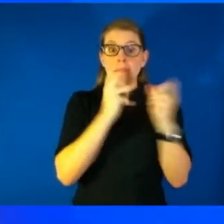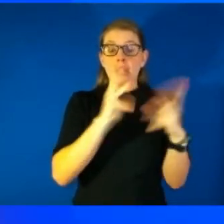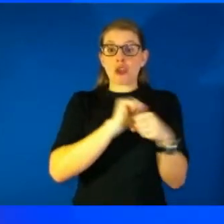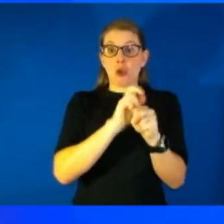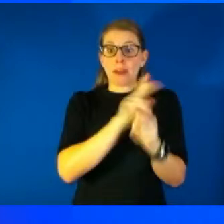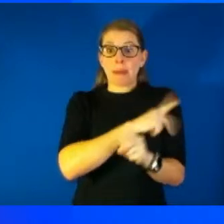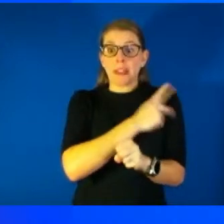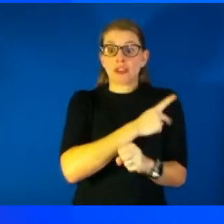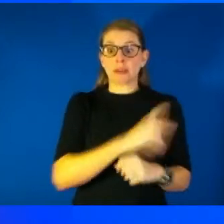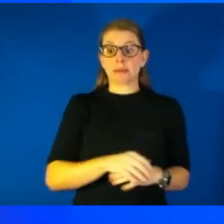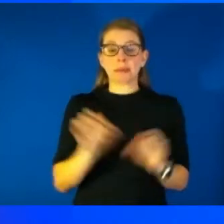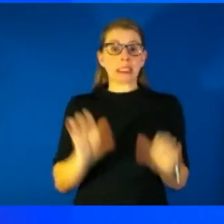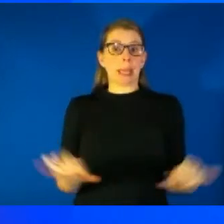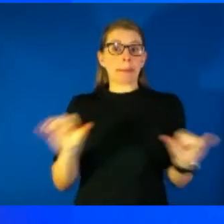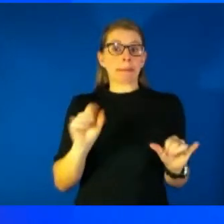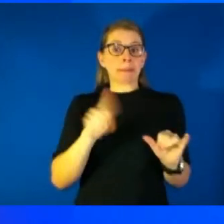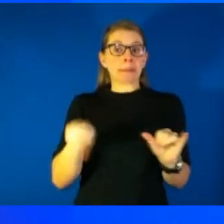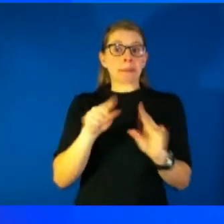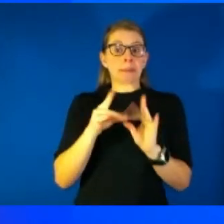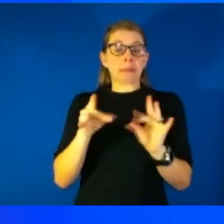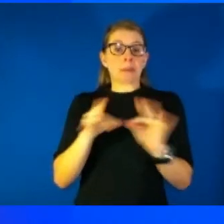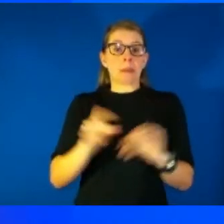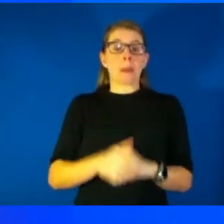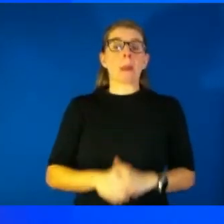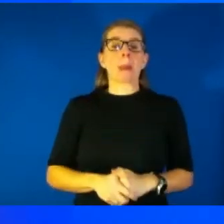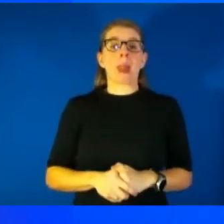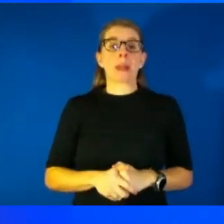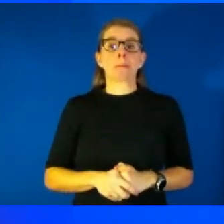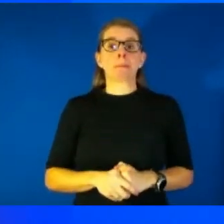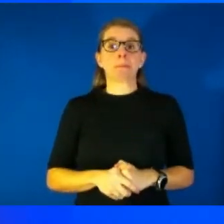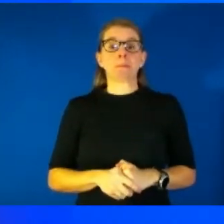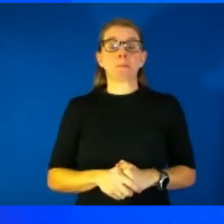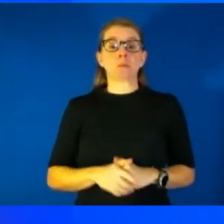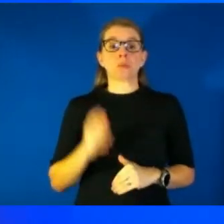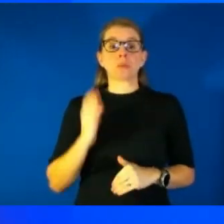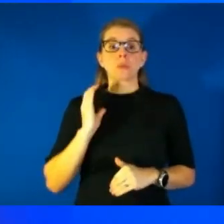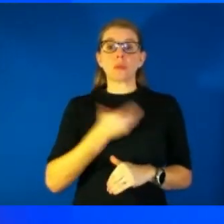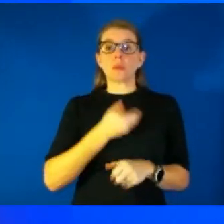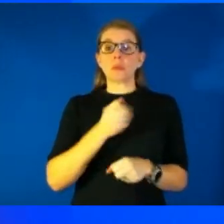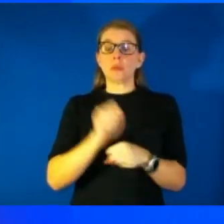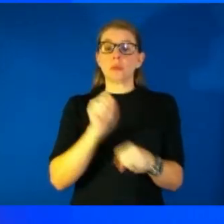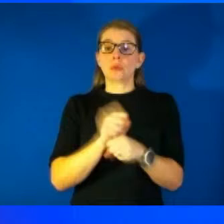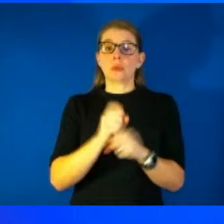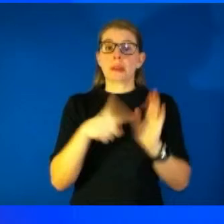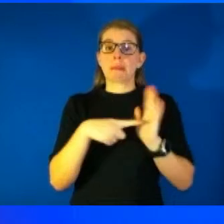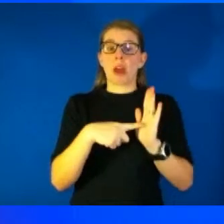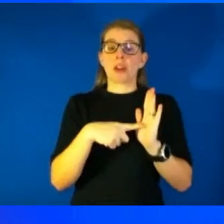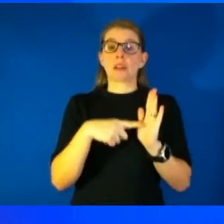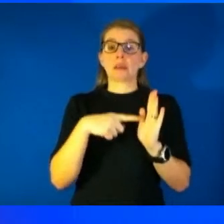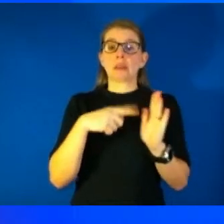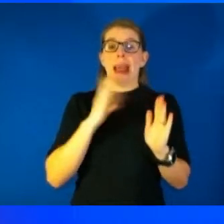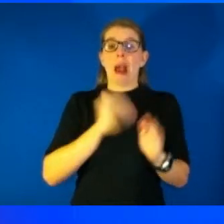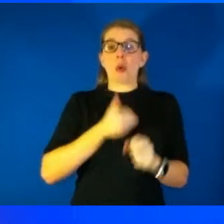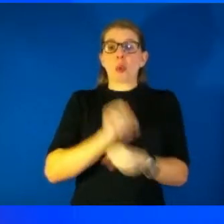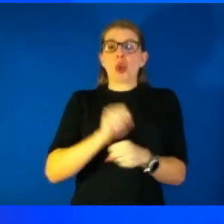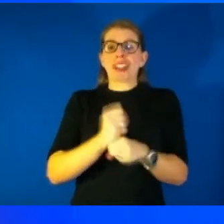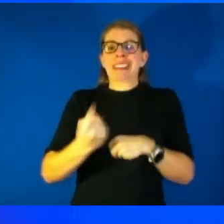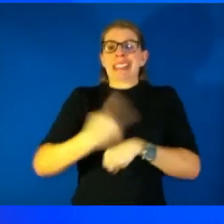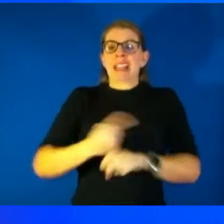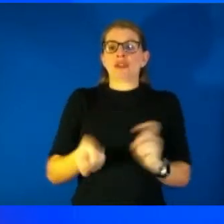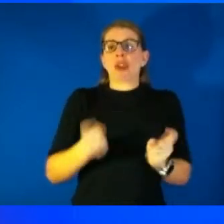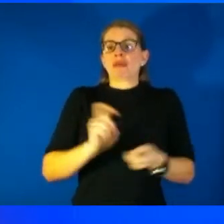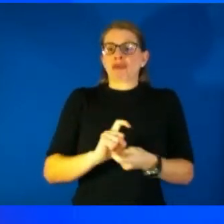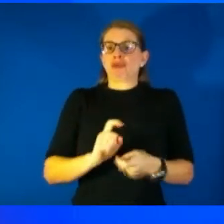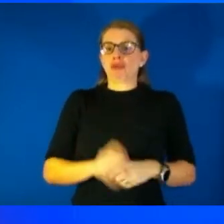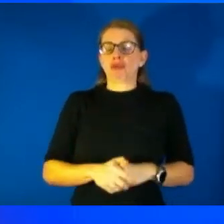they've been saying. I mean, our work model, work day per se has definitely changed. I think when you